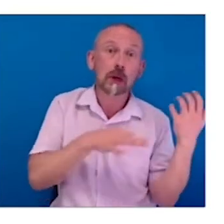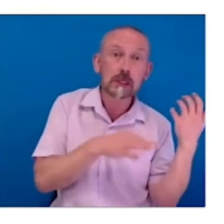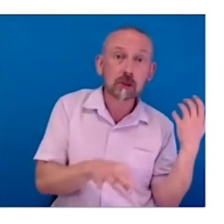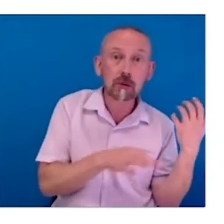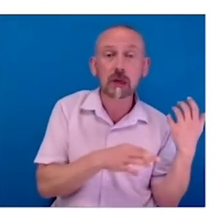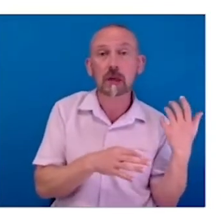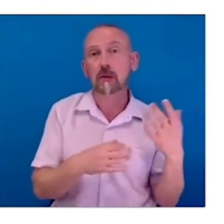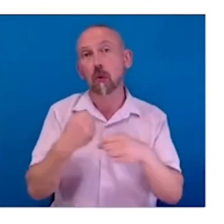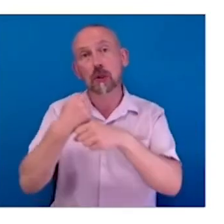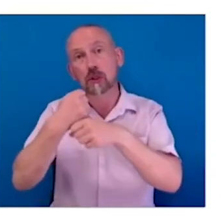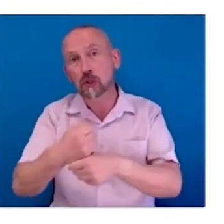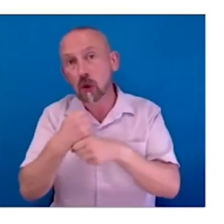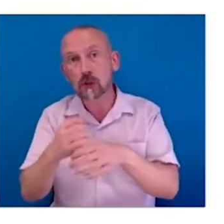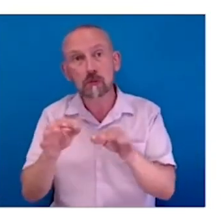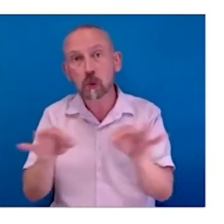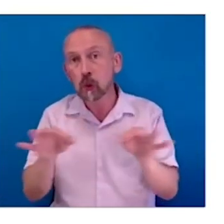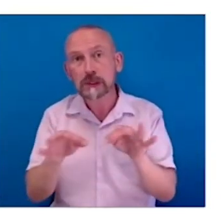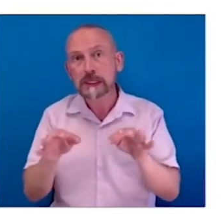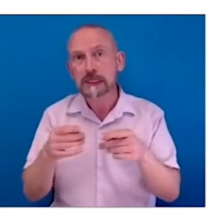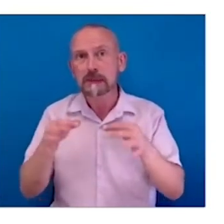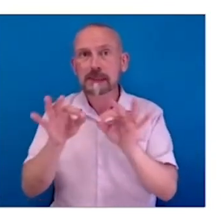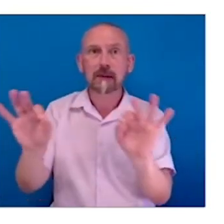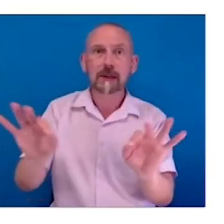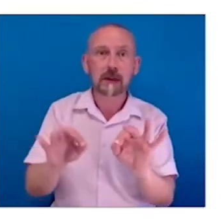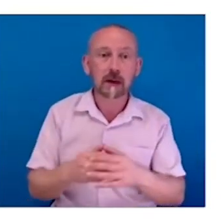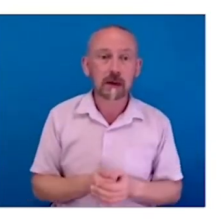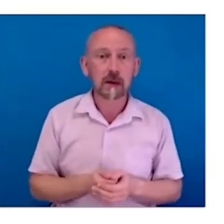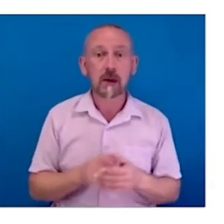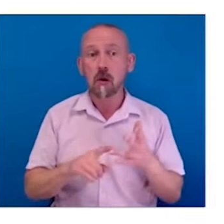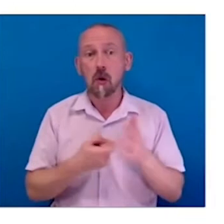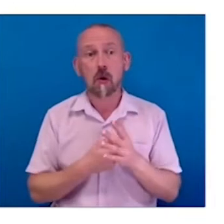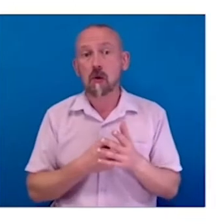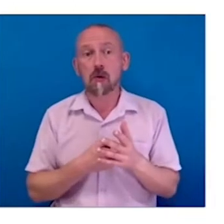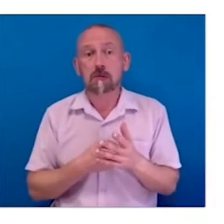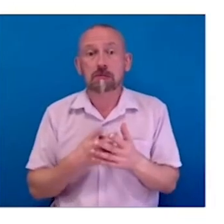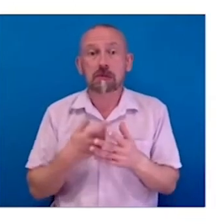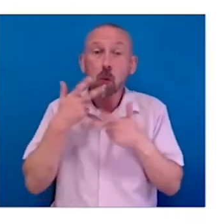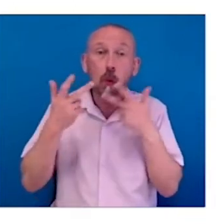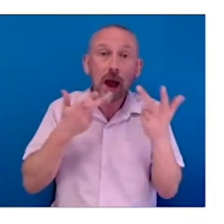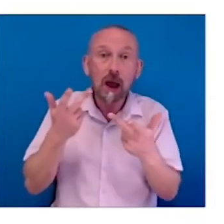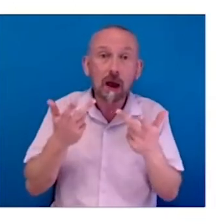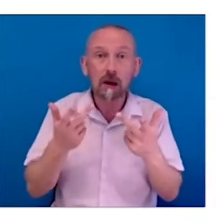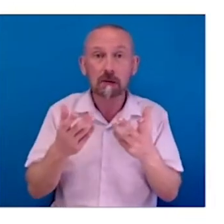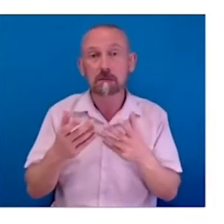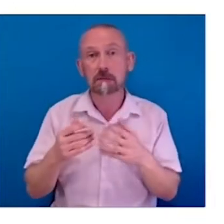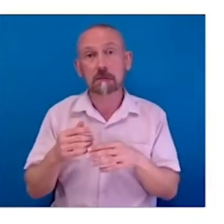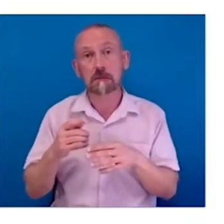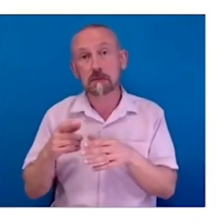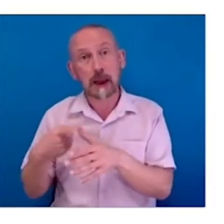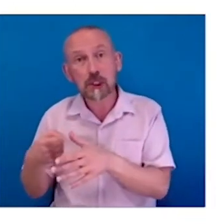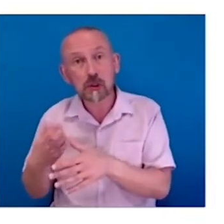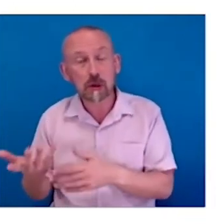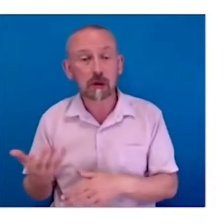music directors to members of choirs made up of amateurs. They also include teachers and students